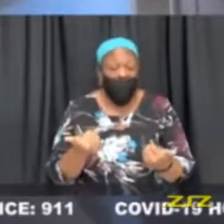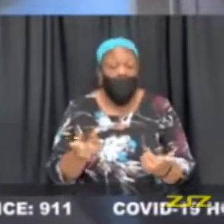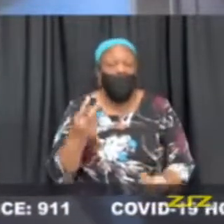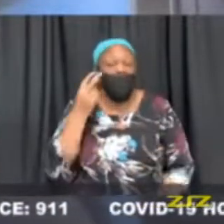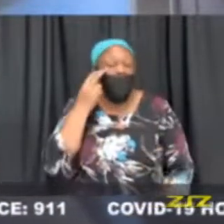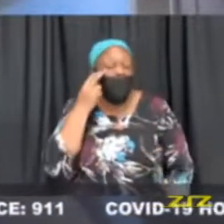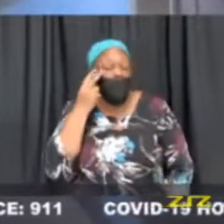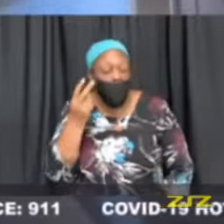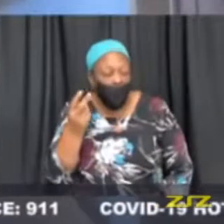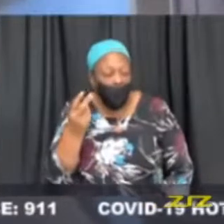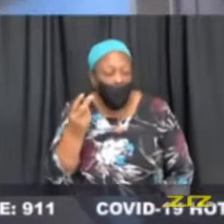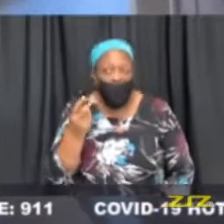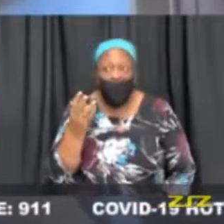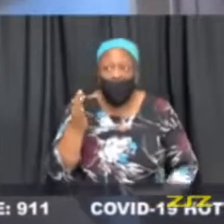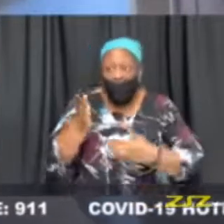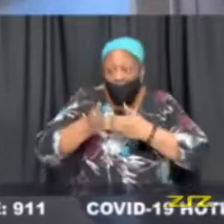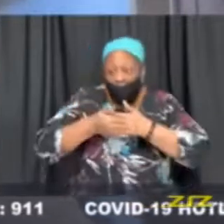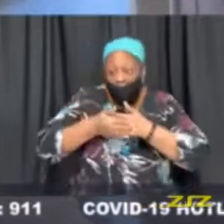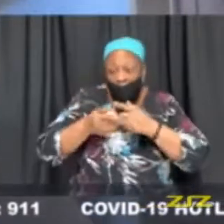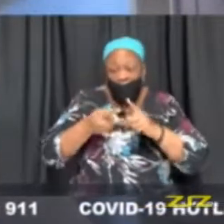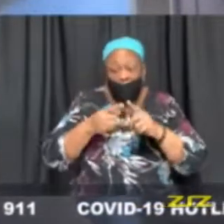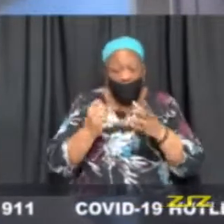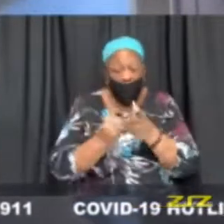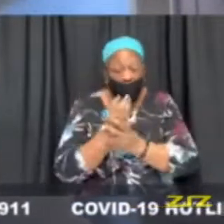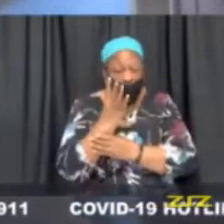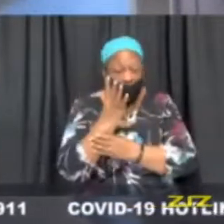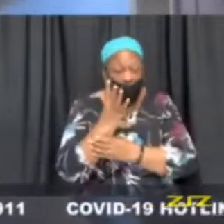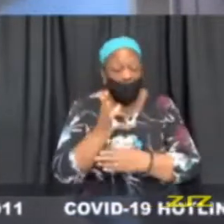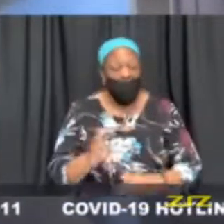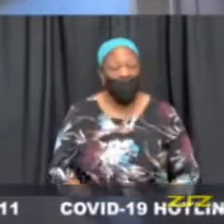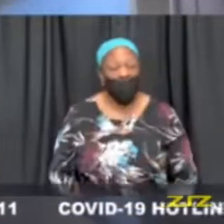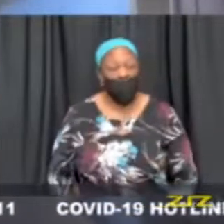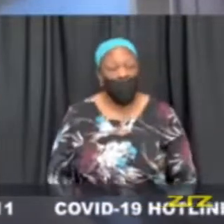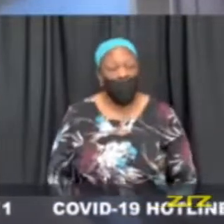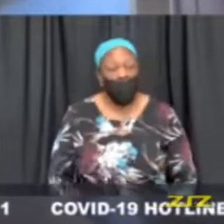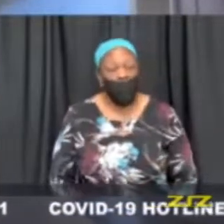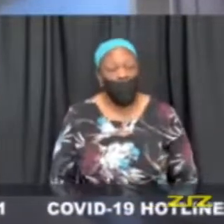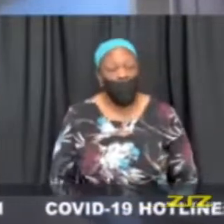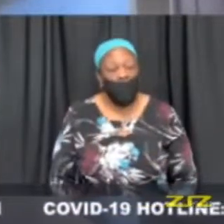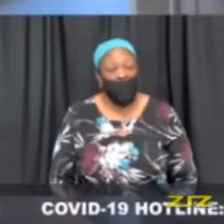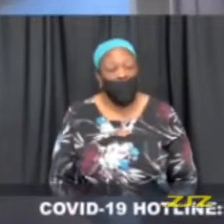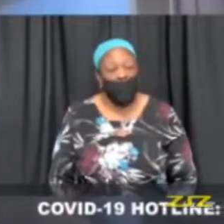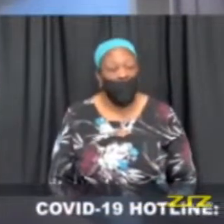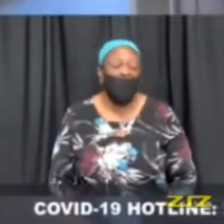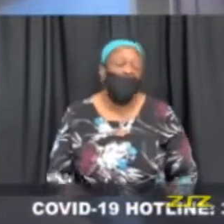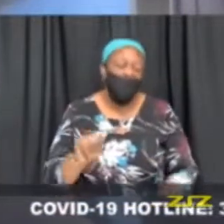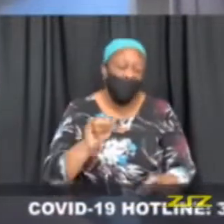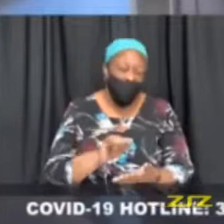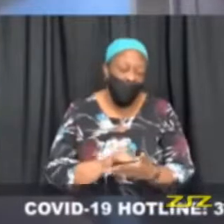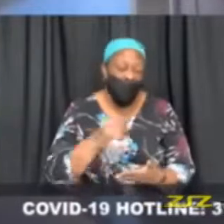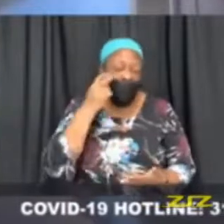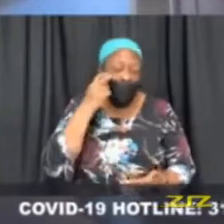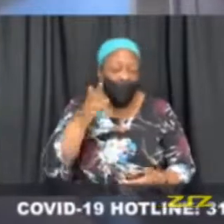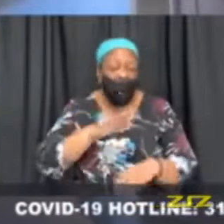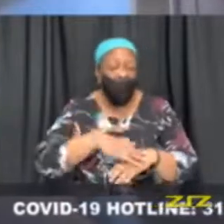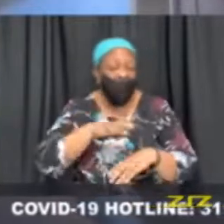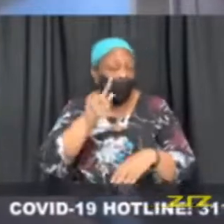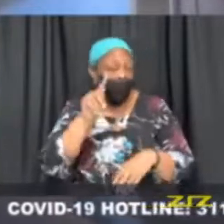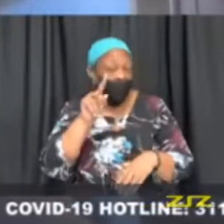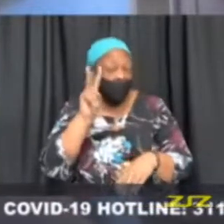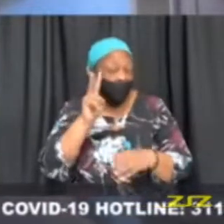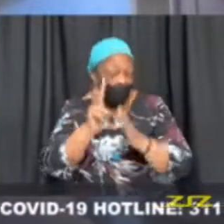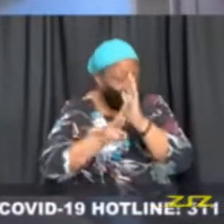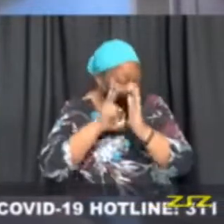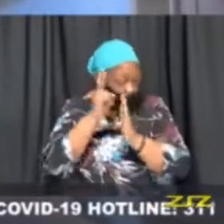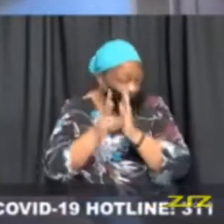again, the type of activity that was seen is a normal hydrothermal activity. It was not